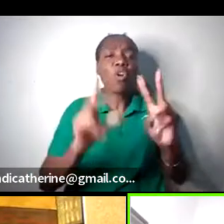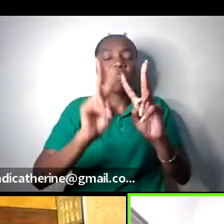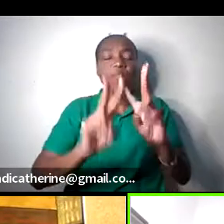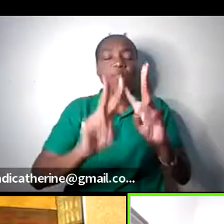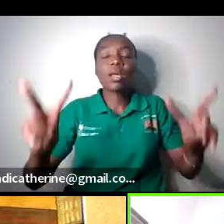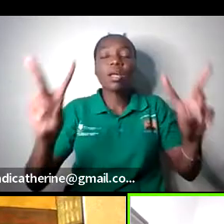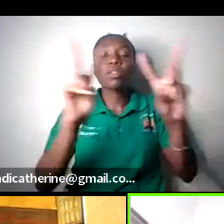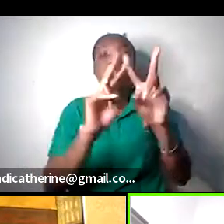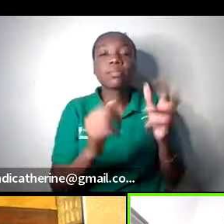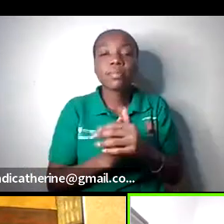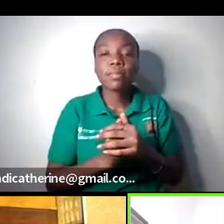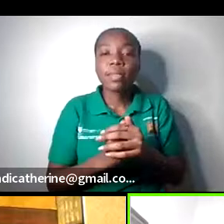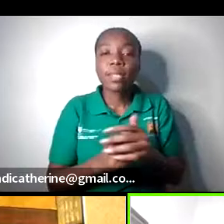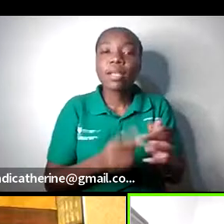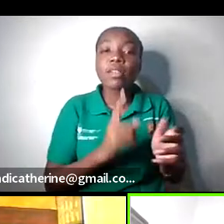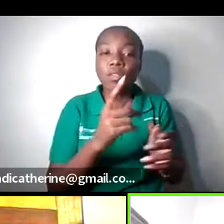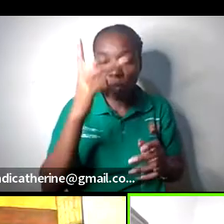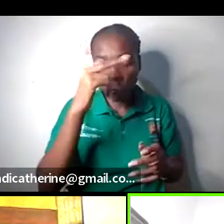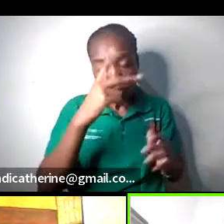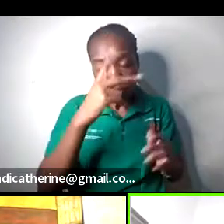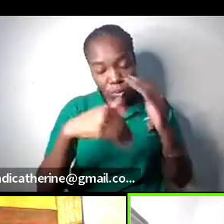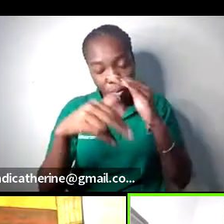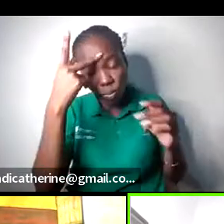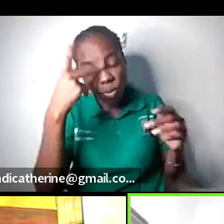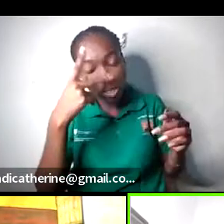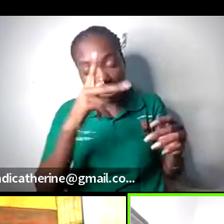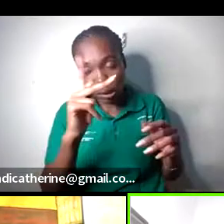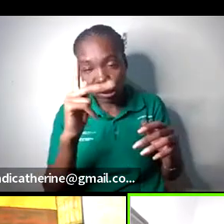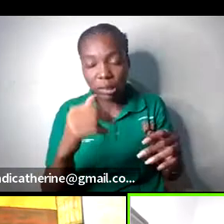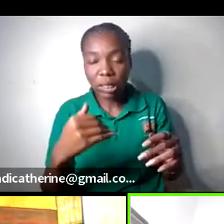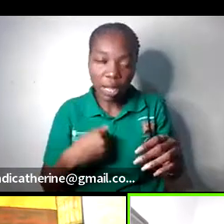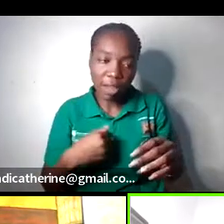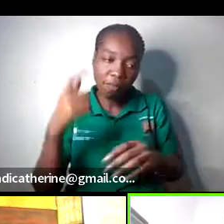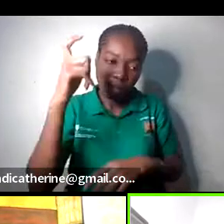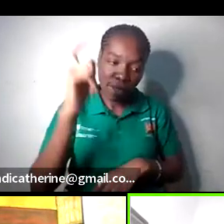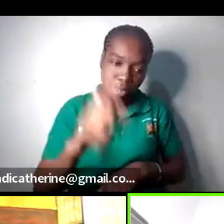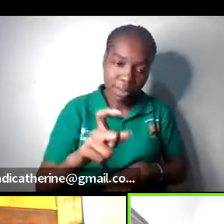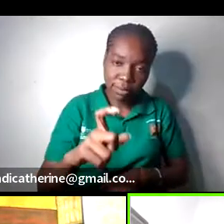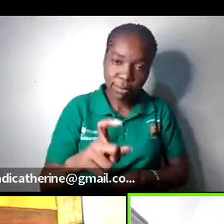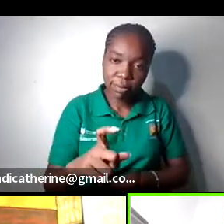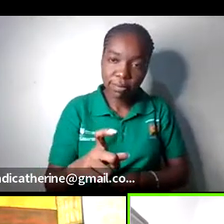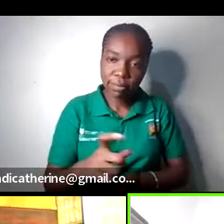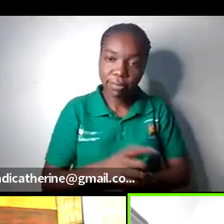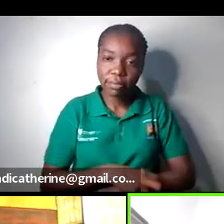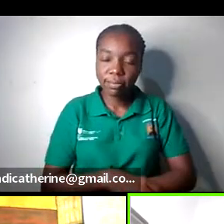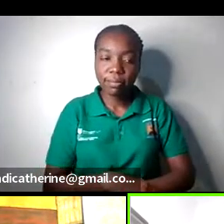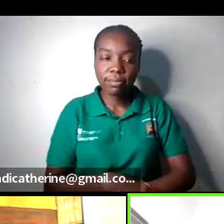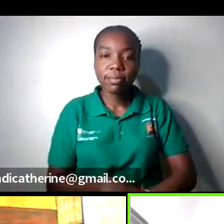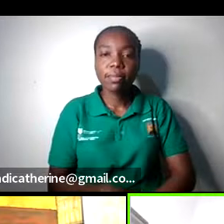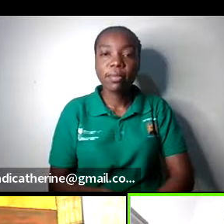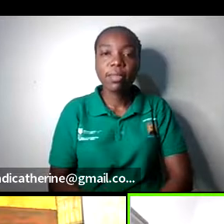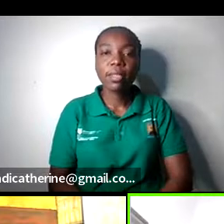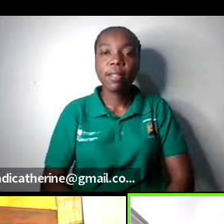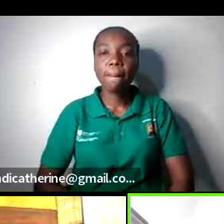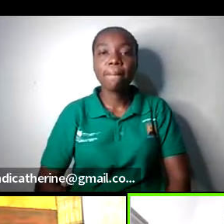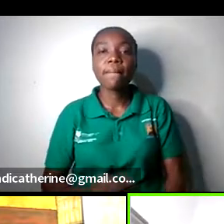policies put in place. There has to be what I would